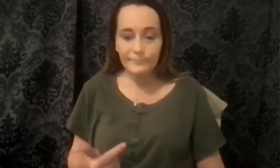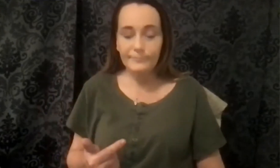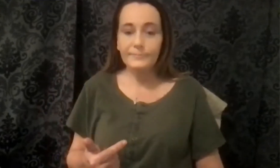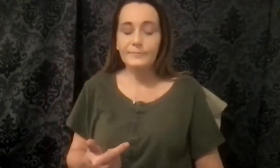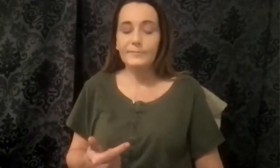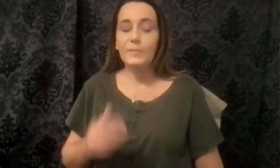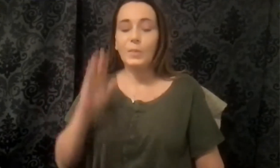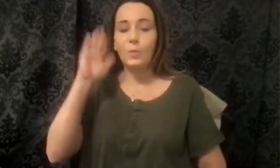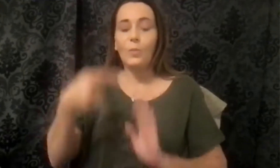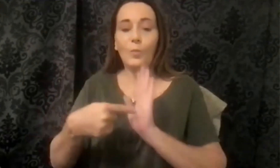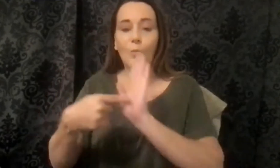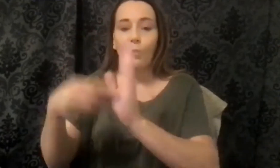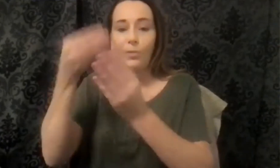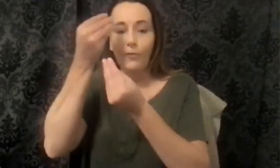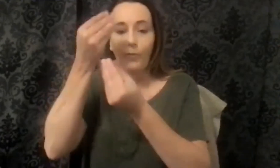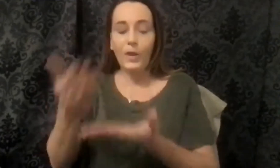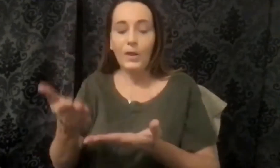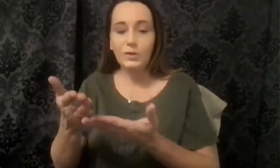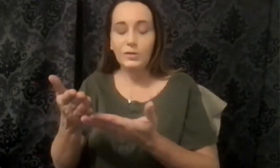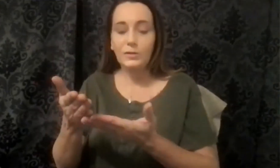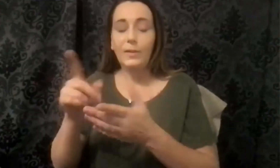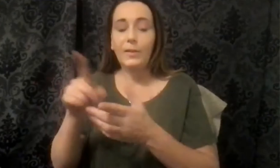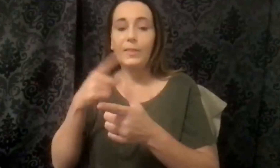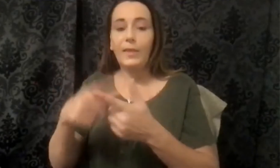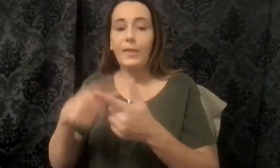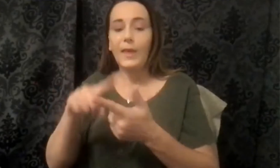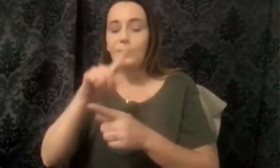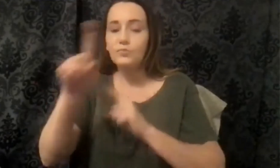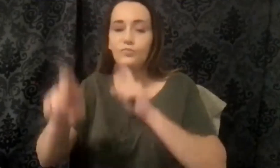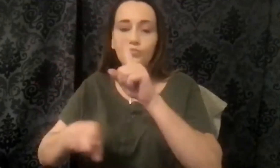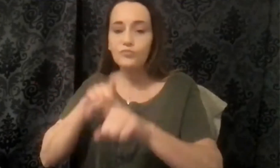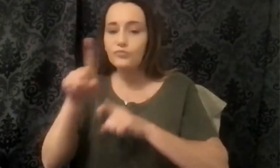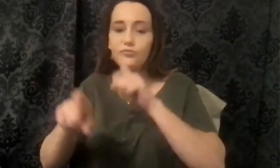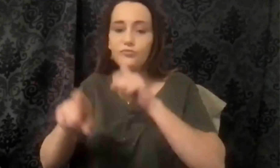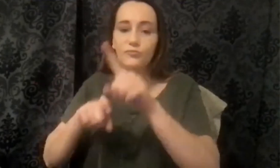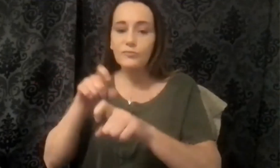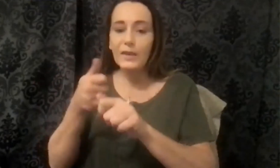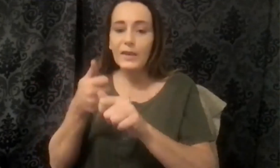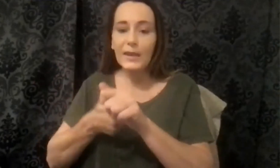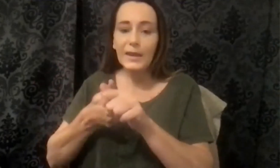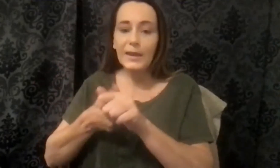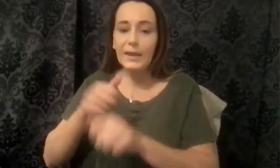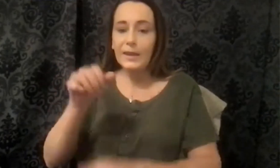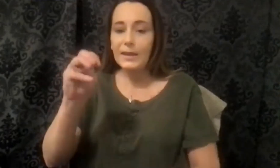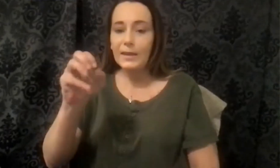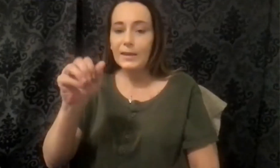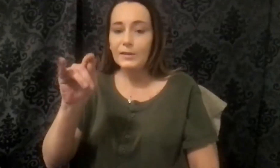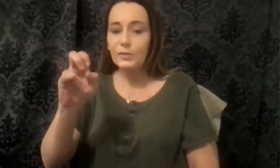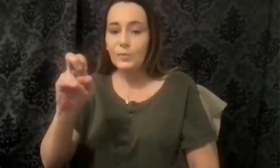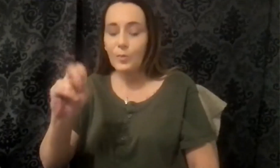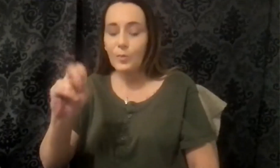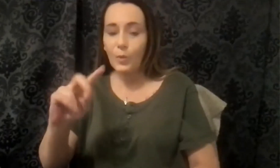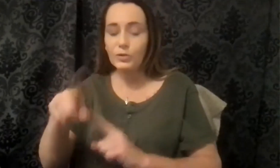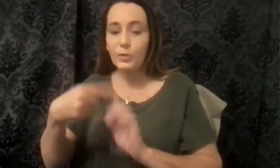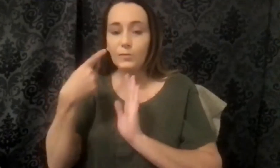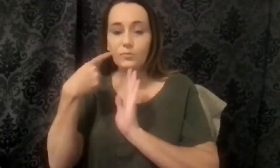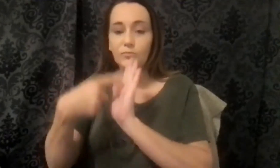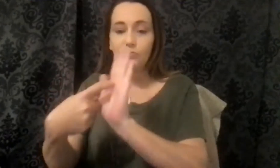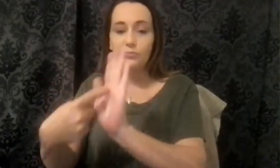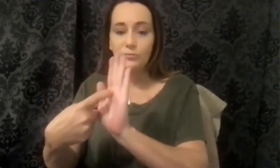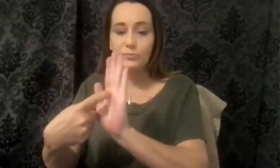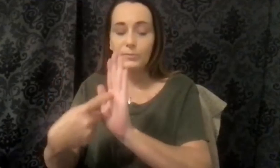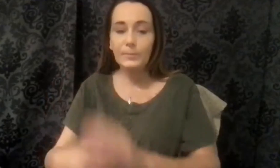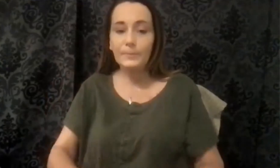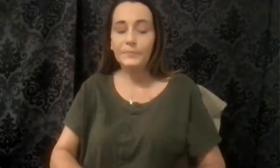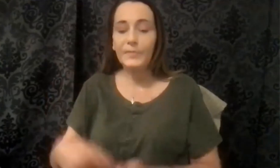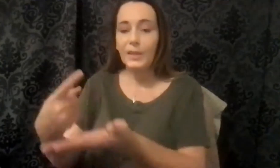the information, and then we will open up for questions on each motion as they get presented. We'll do motion